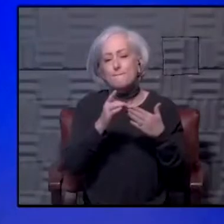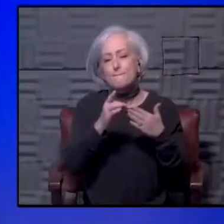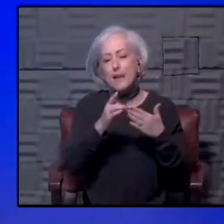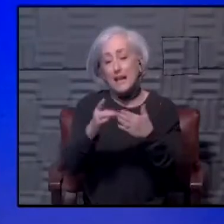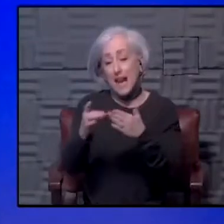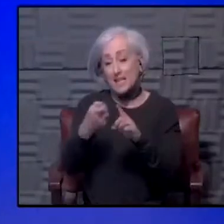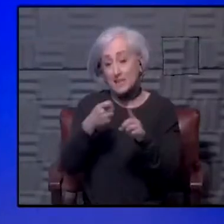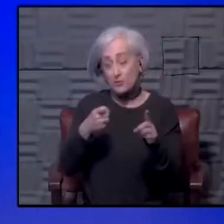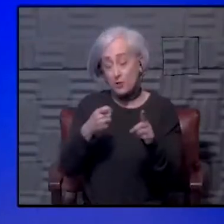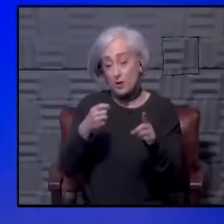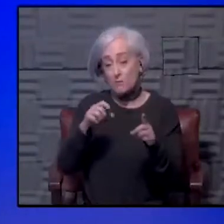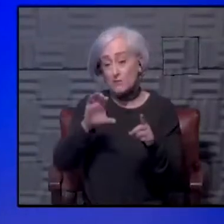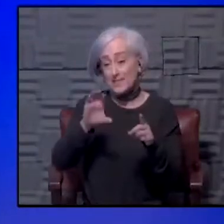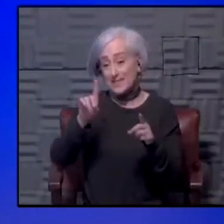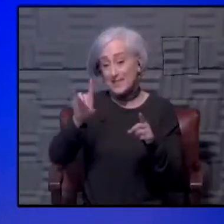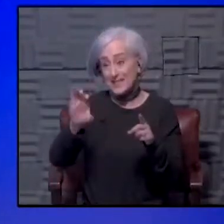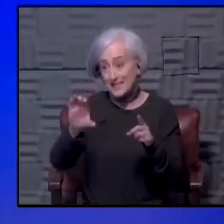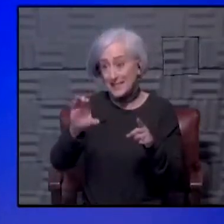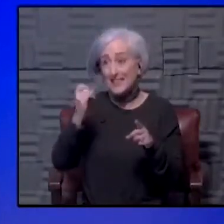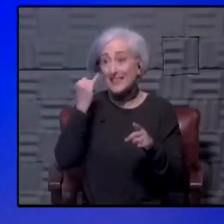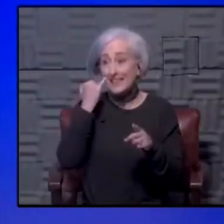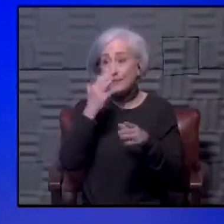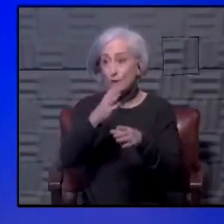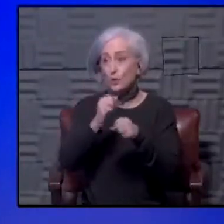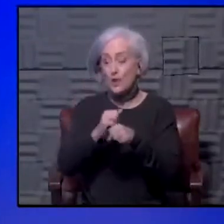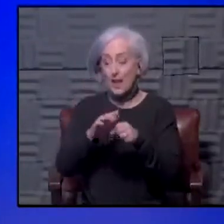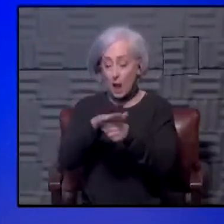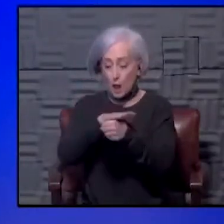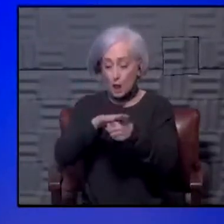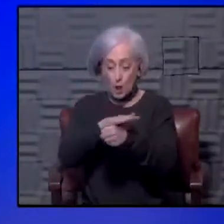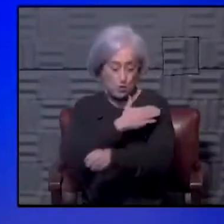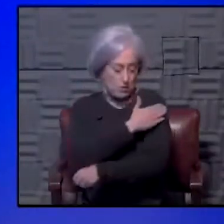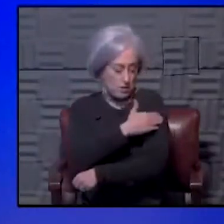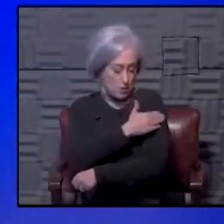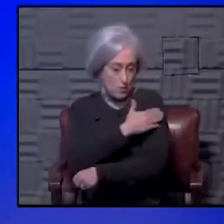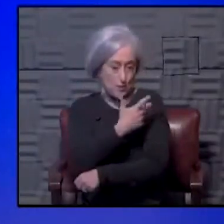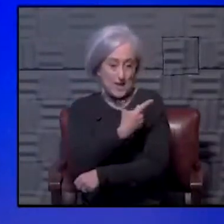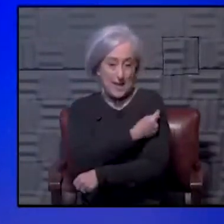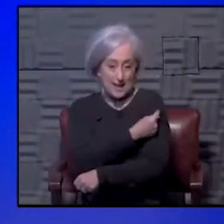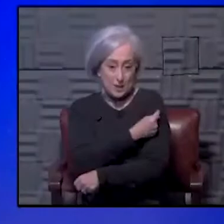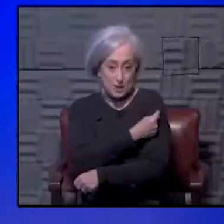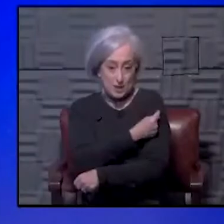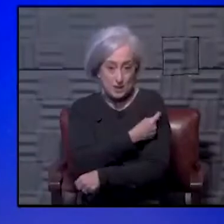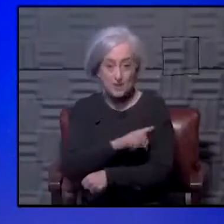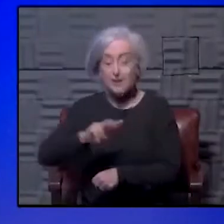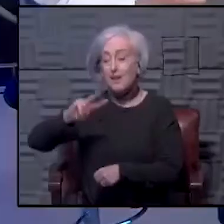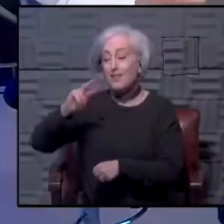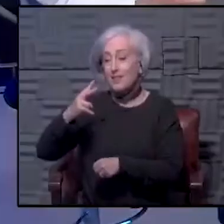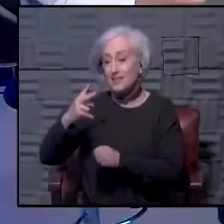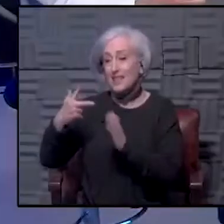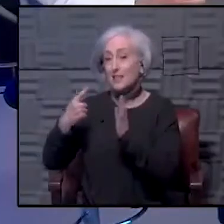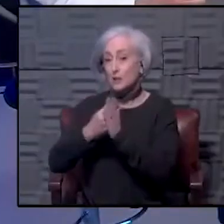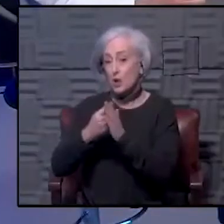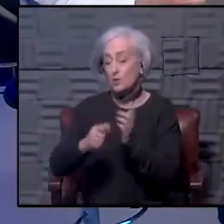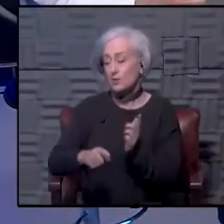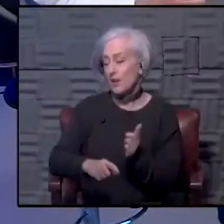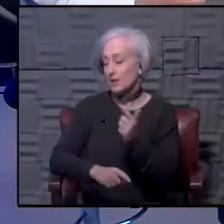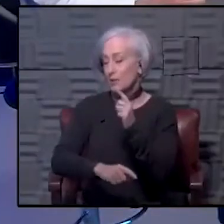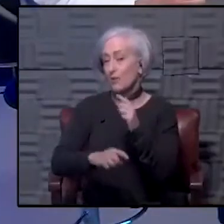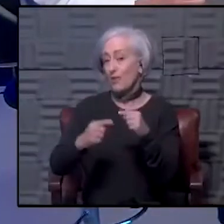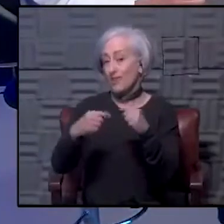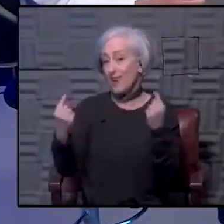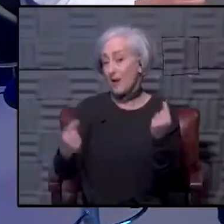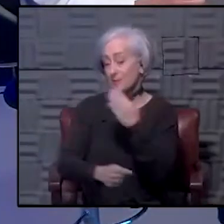if you get a local reaction where the shot was actually given, you can actually get it in the other arm, the second dose. Oh, good. Don't have to do it in the same place. All